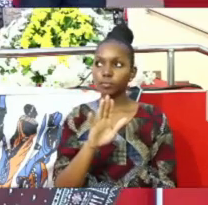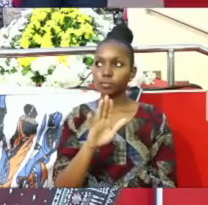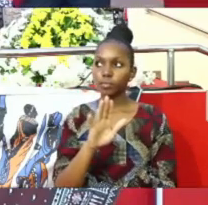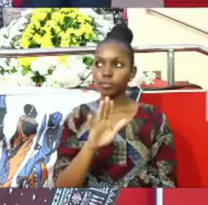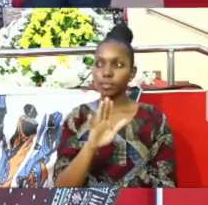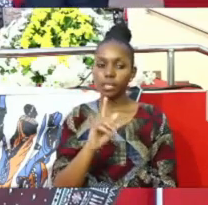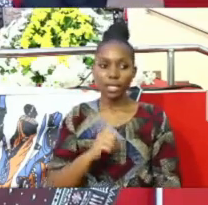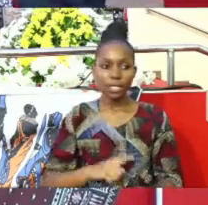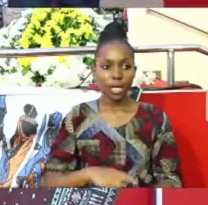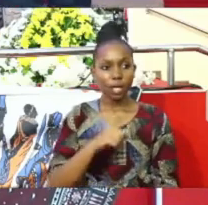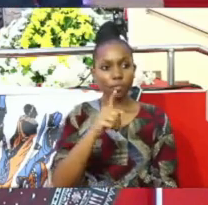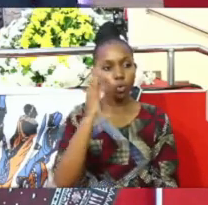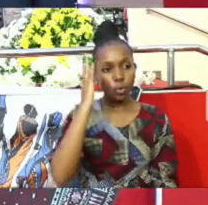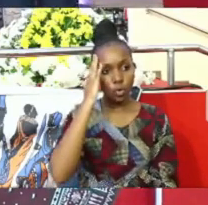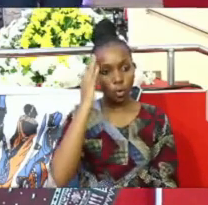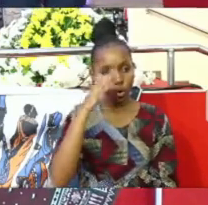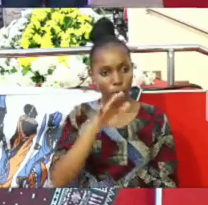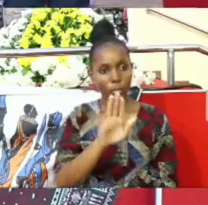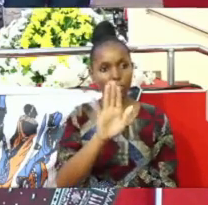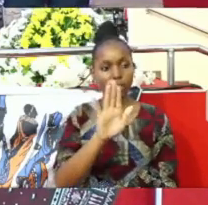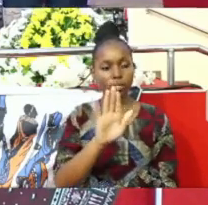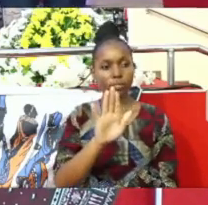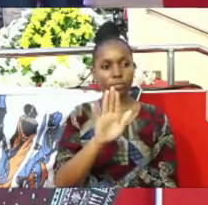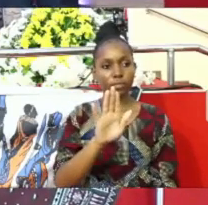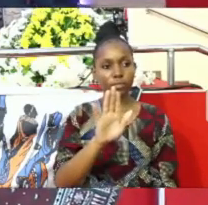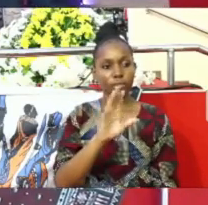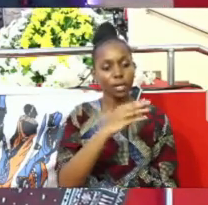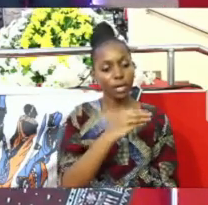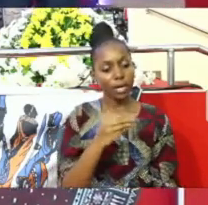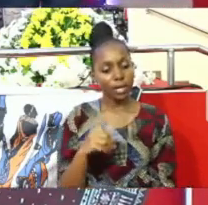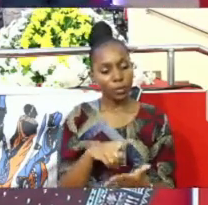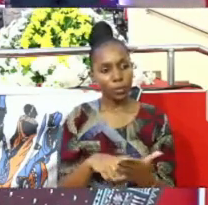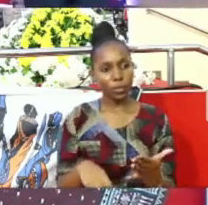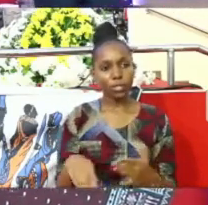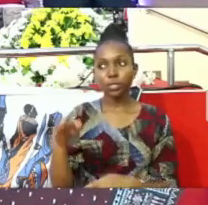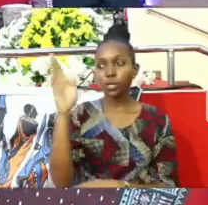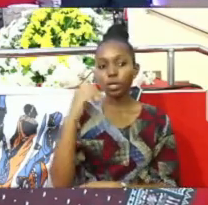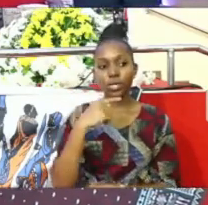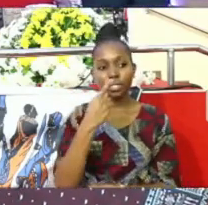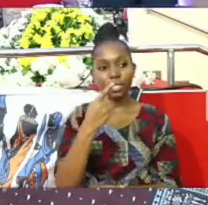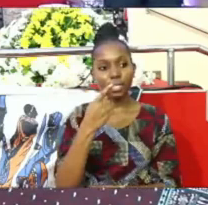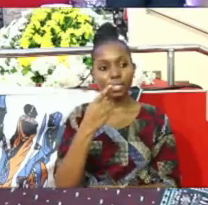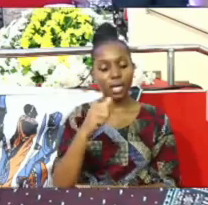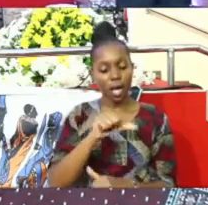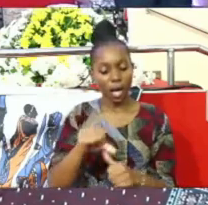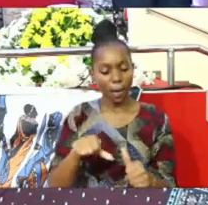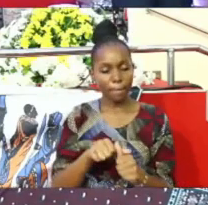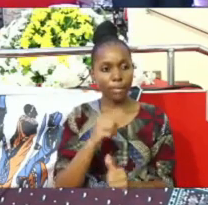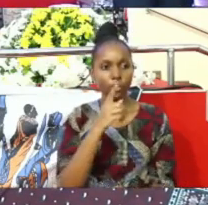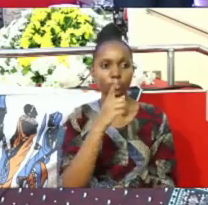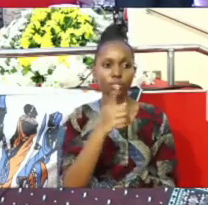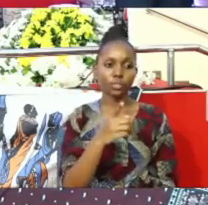you know who you are. Wakati utajua wewe ni nani. And you know what God says about you who created you. Na unapojua